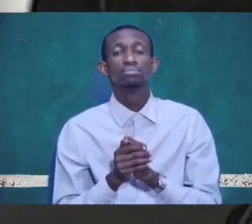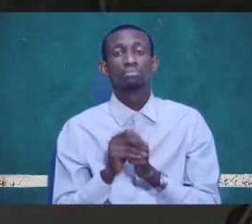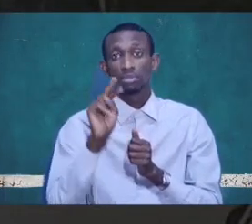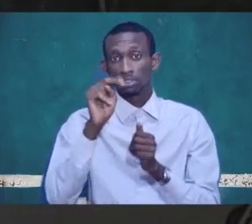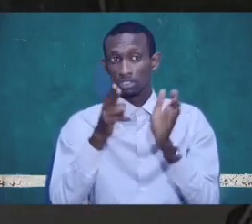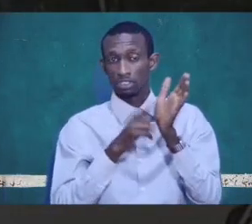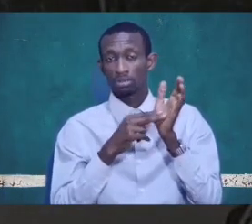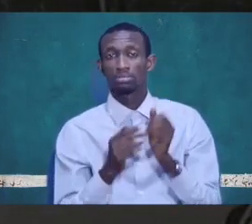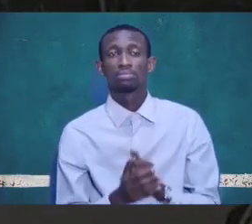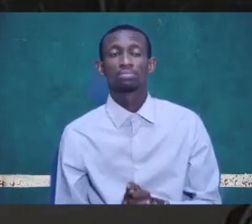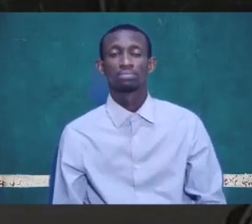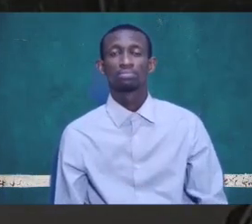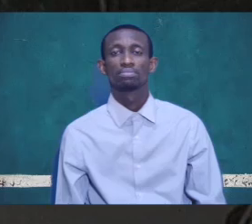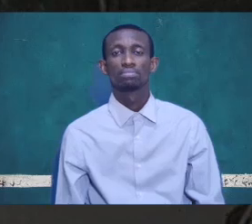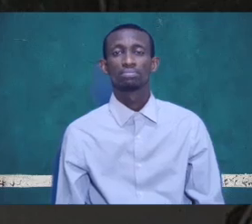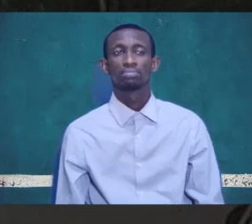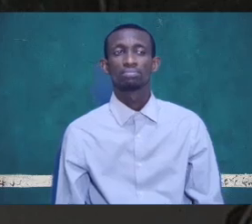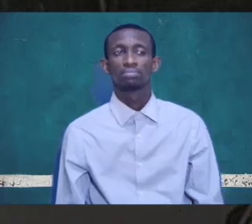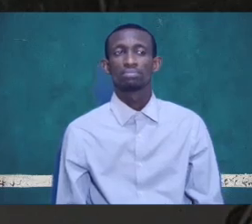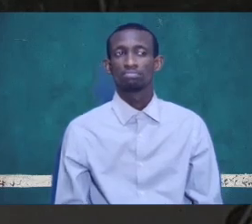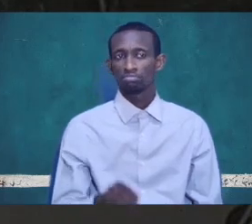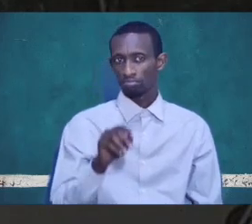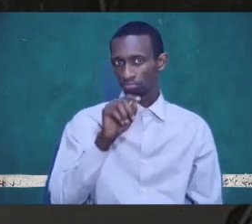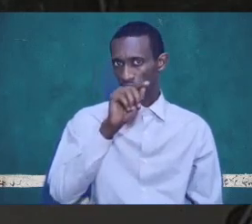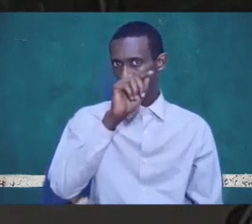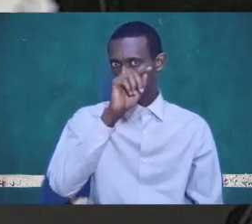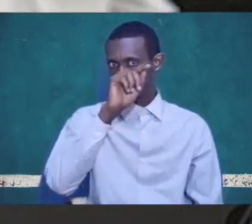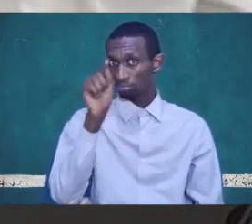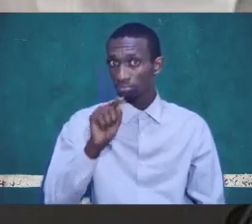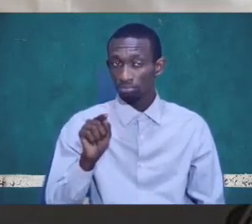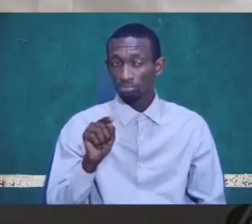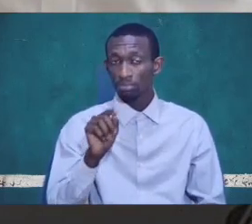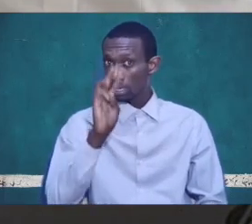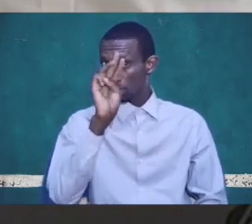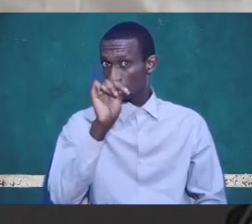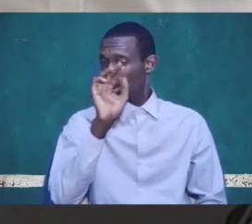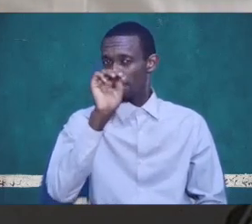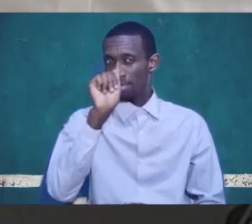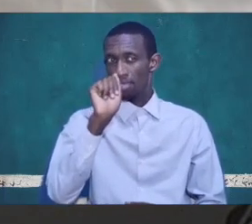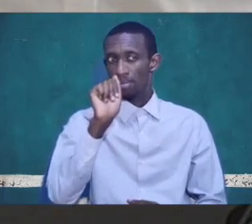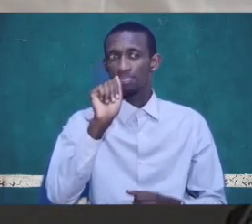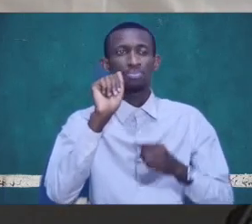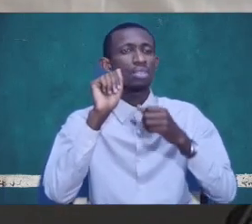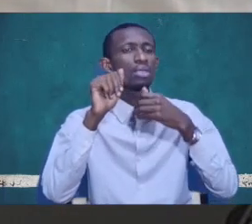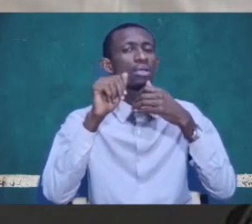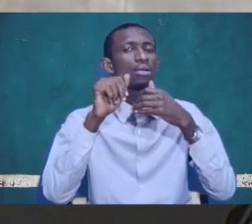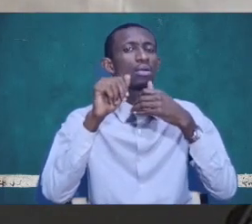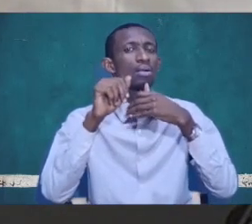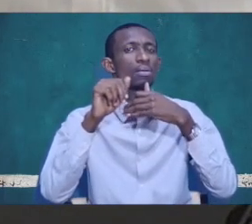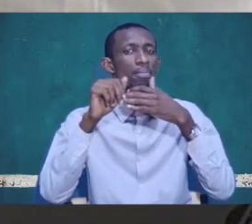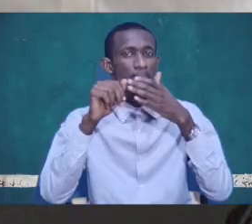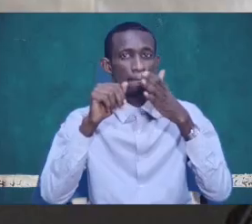equal to mass number minus the number of protons. So it is A minus